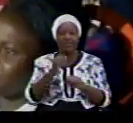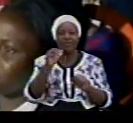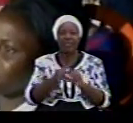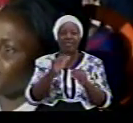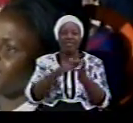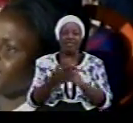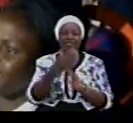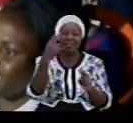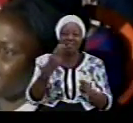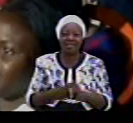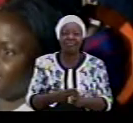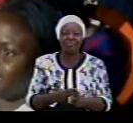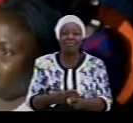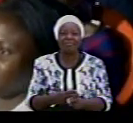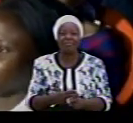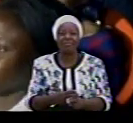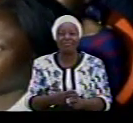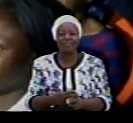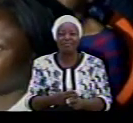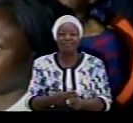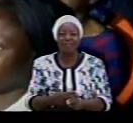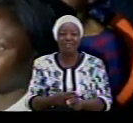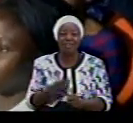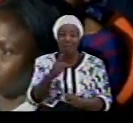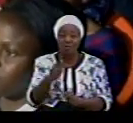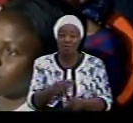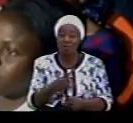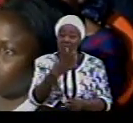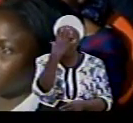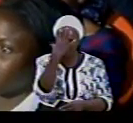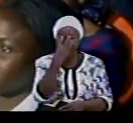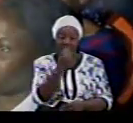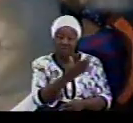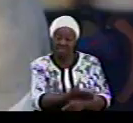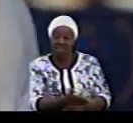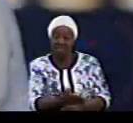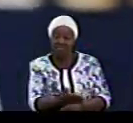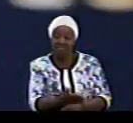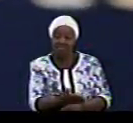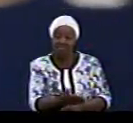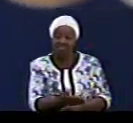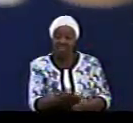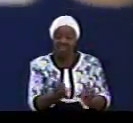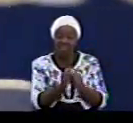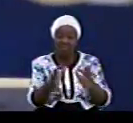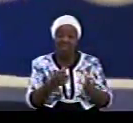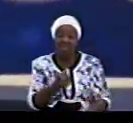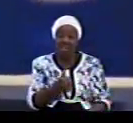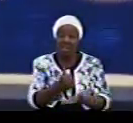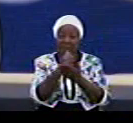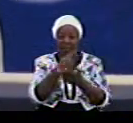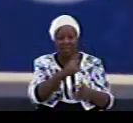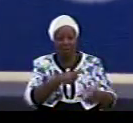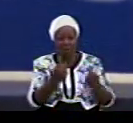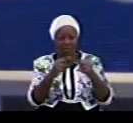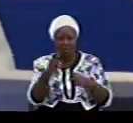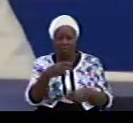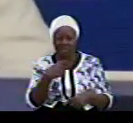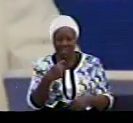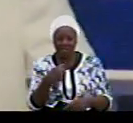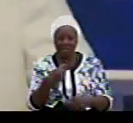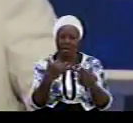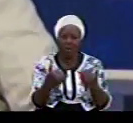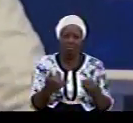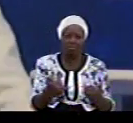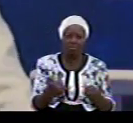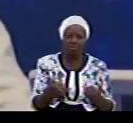name. You're lying down there helpless, and the Lord comes to you and he says, now